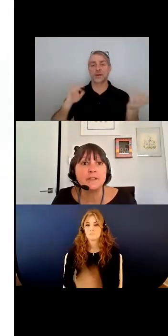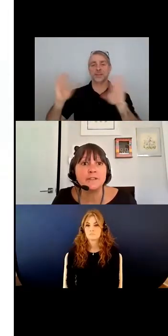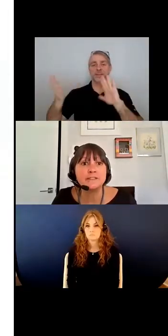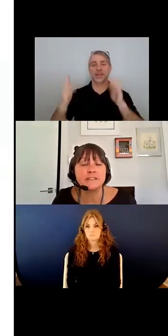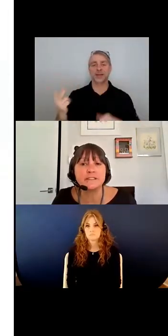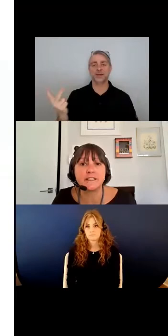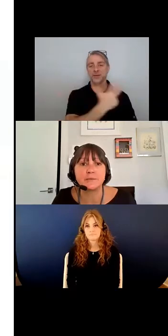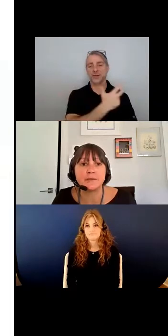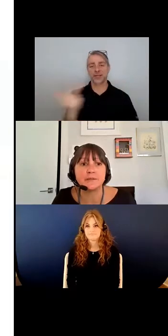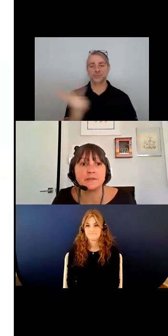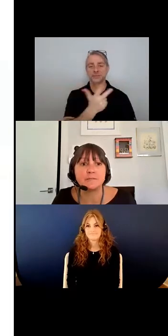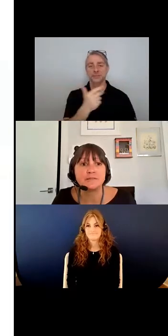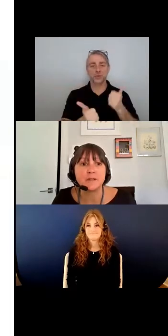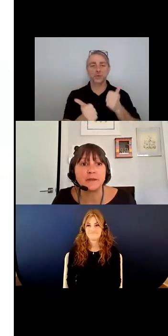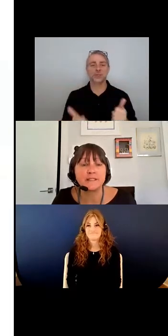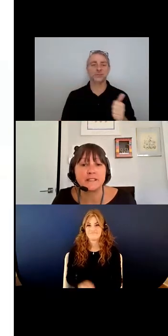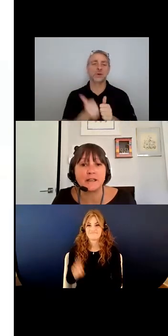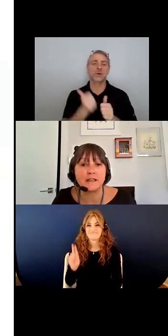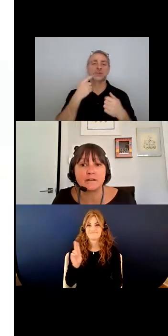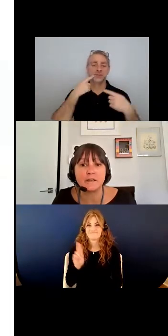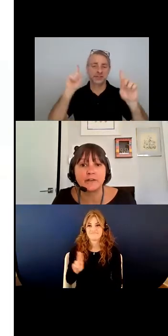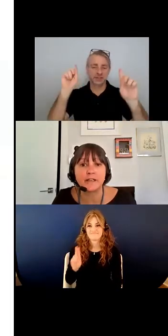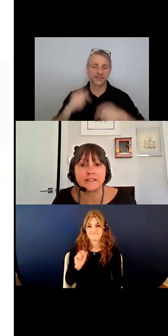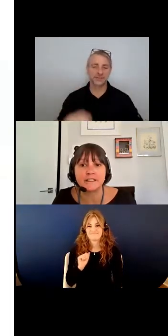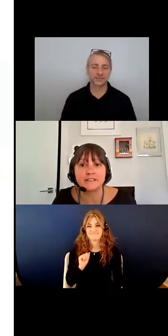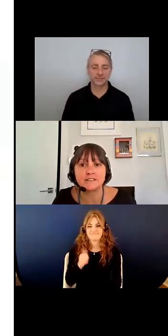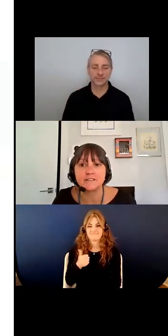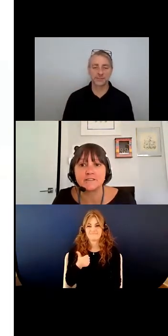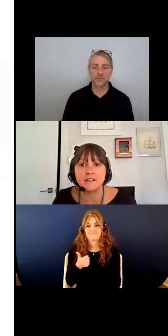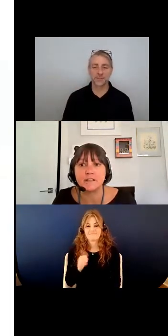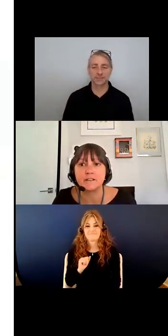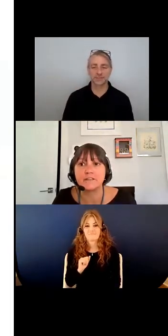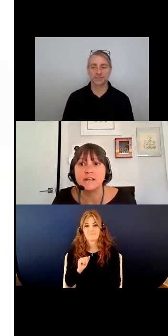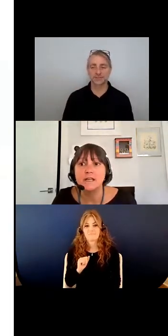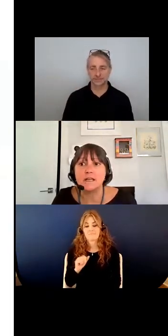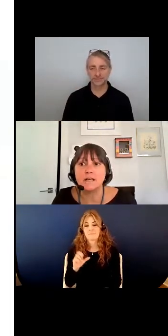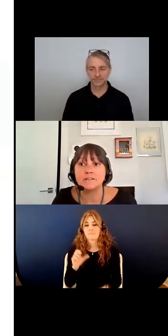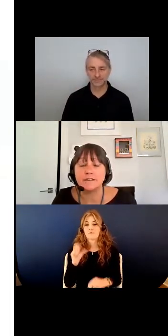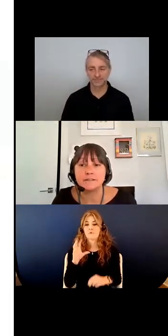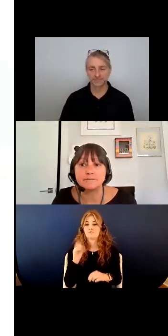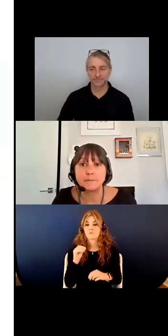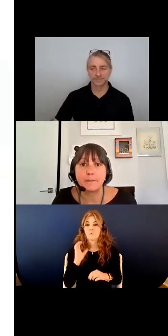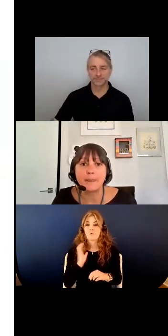So here's an example to go back to our context of